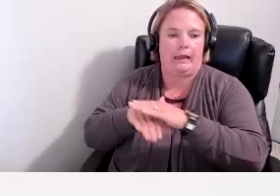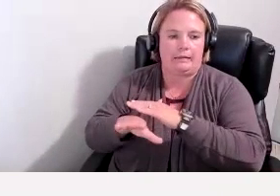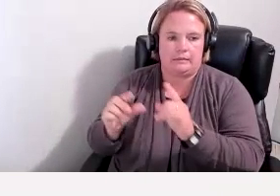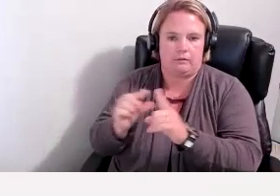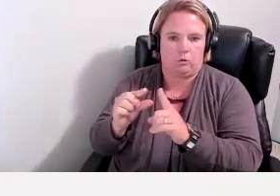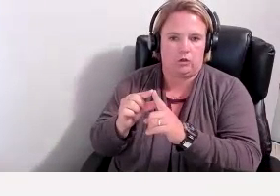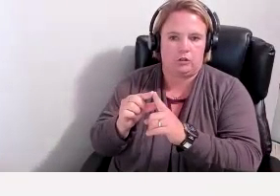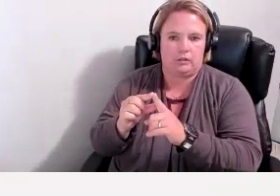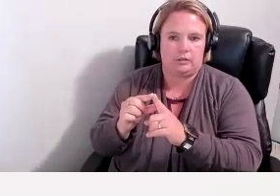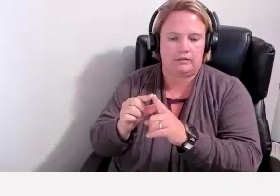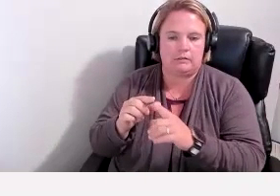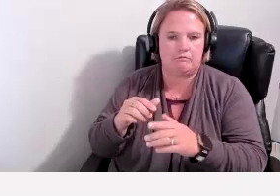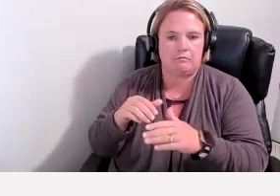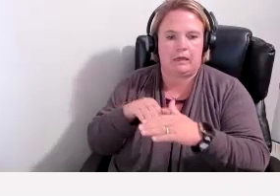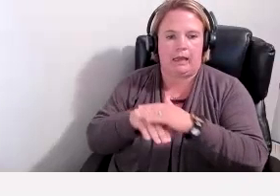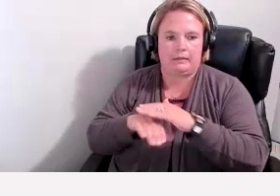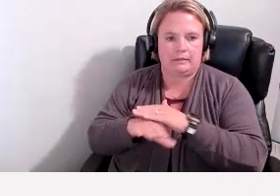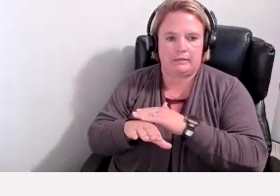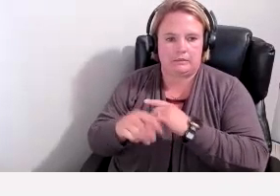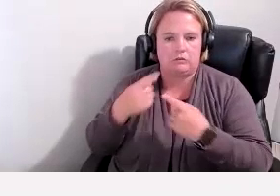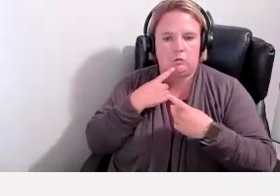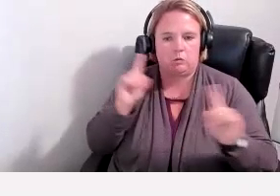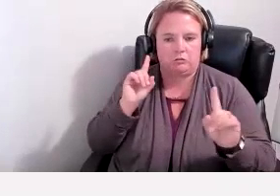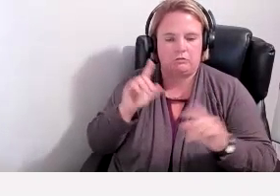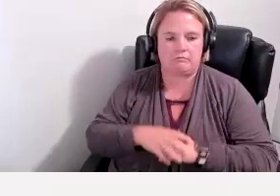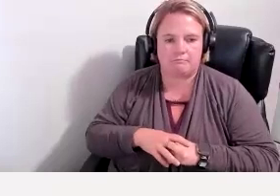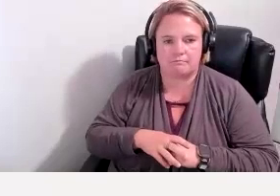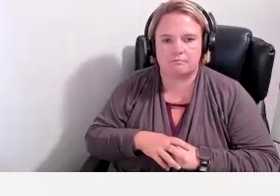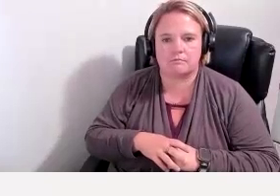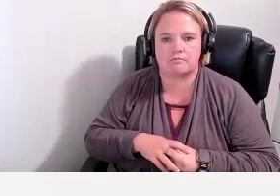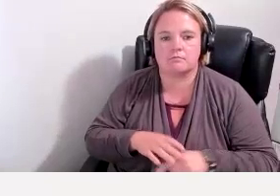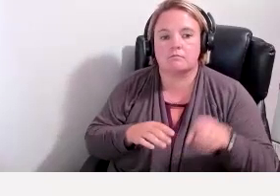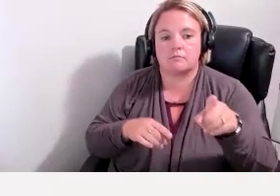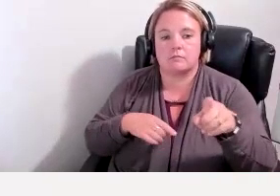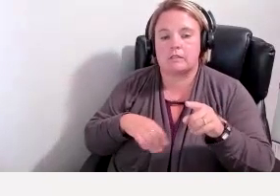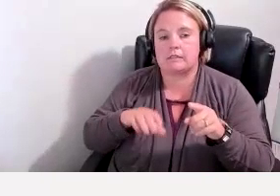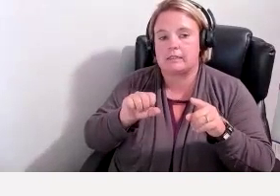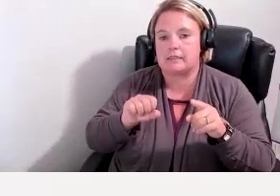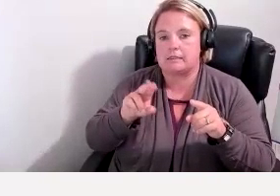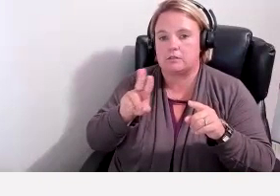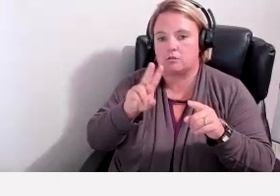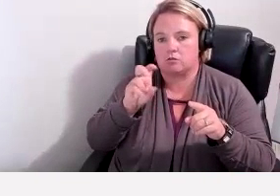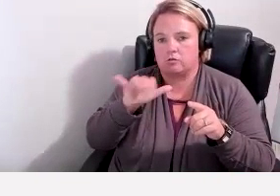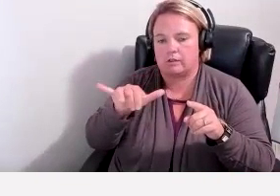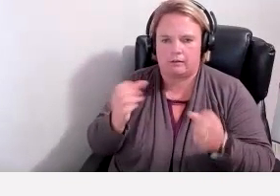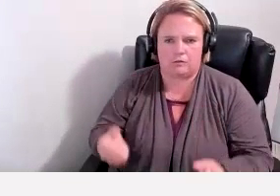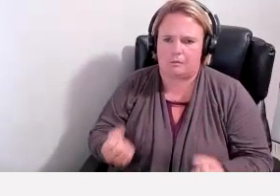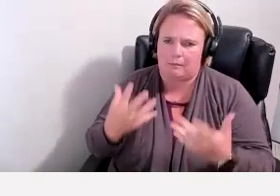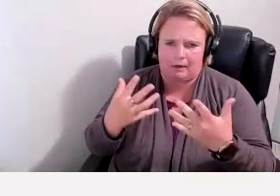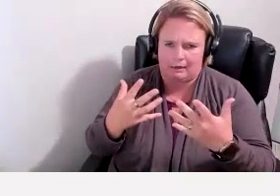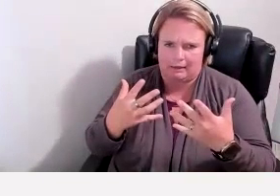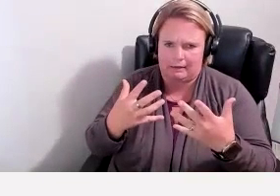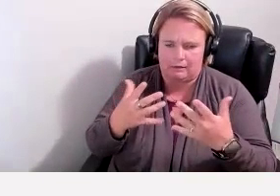of accessibility, and that works out for me. This is one of the surveys I pulled up. There's lots of them on